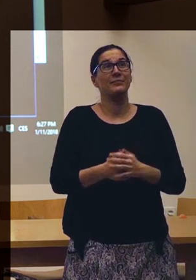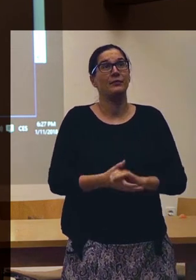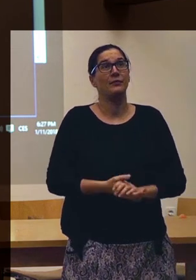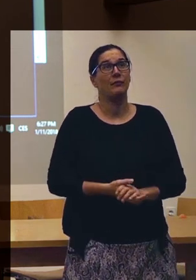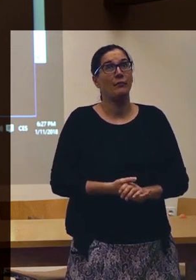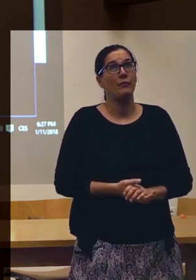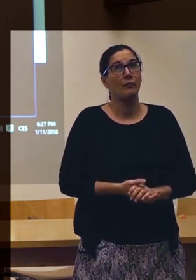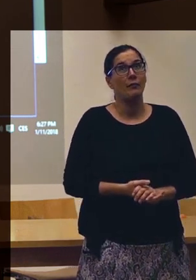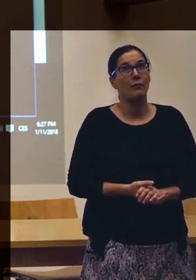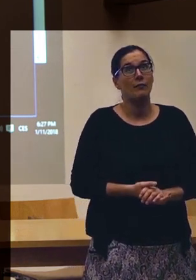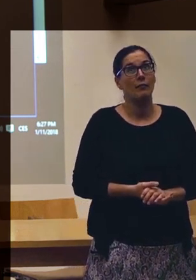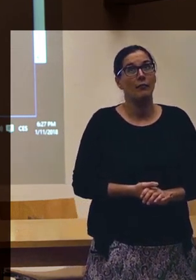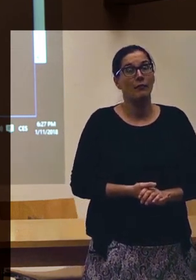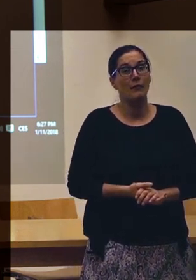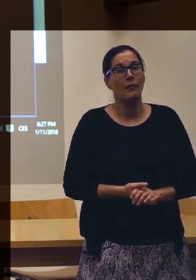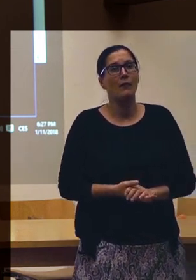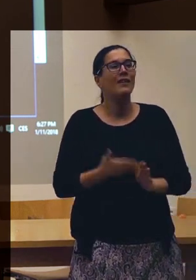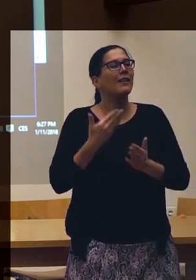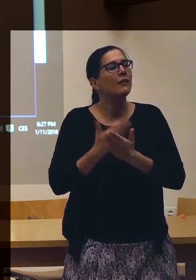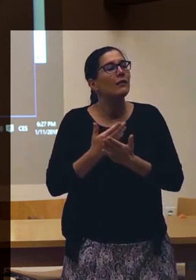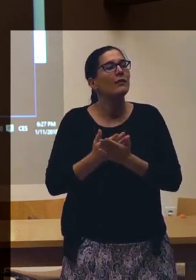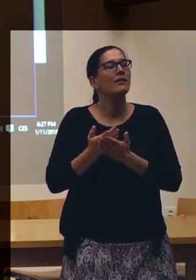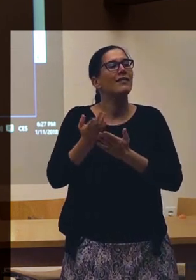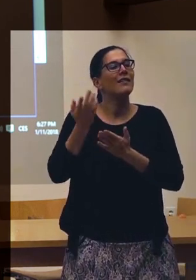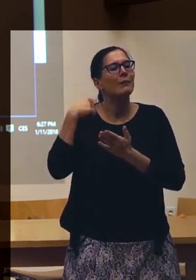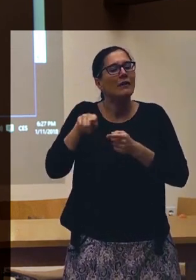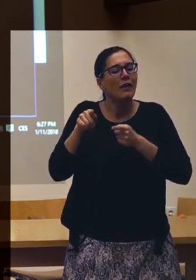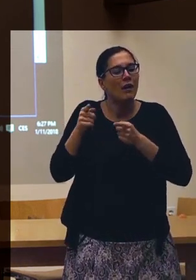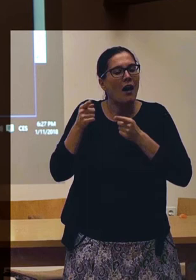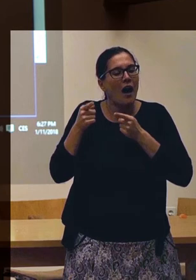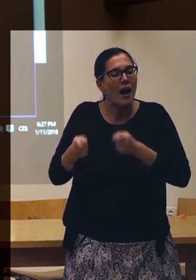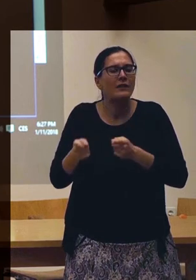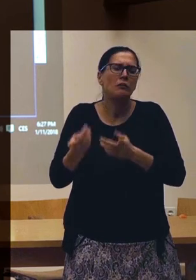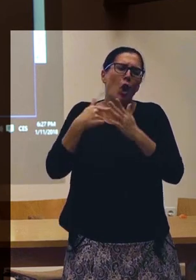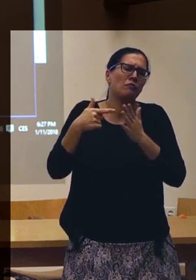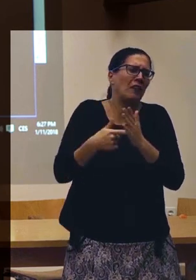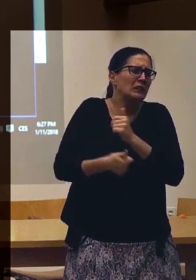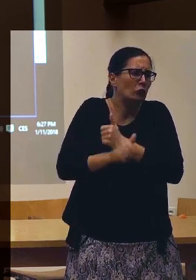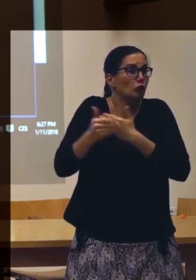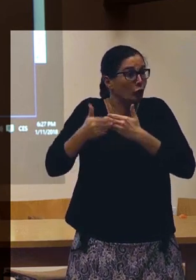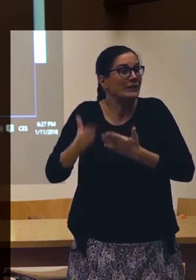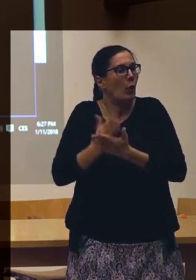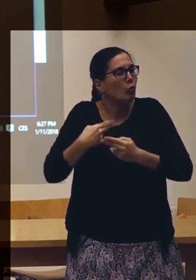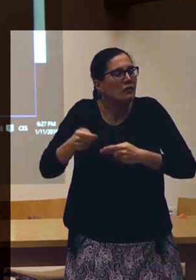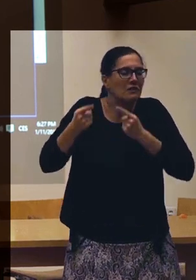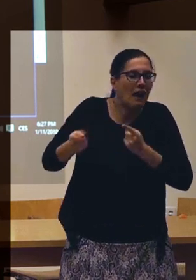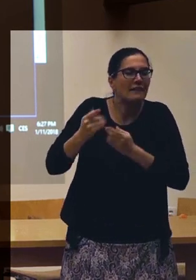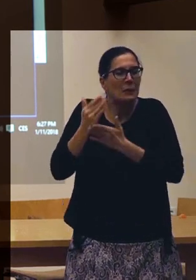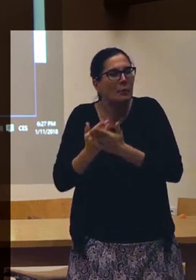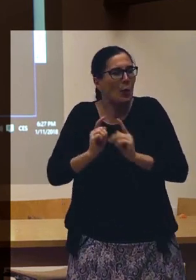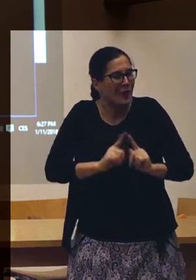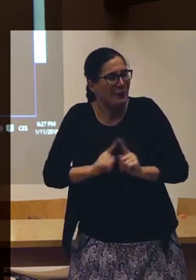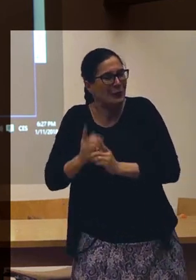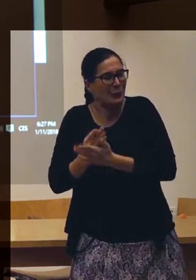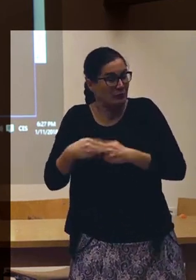It started to be active since the first January of 2016. But at the